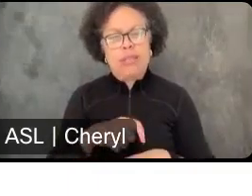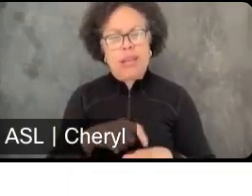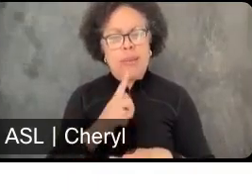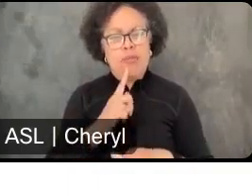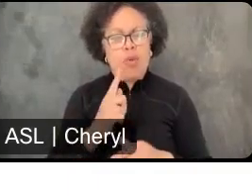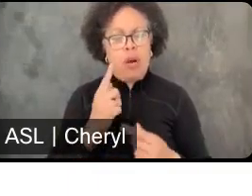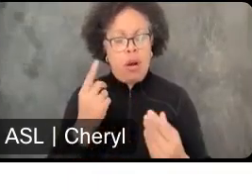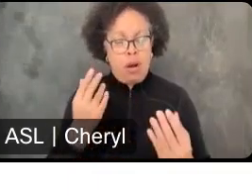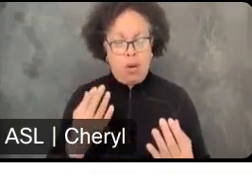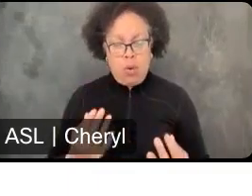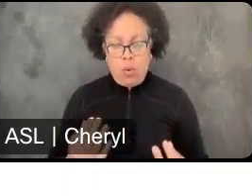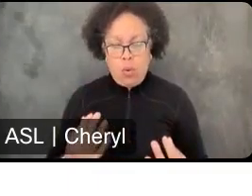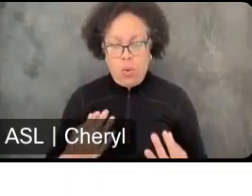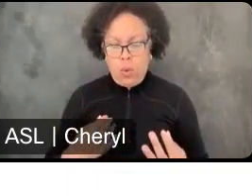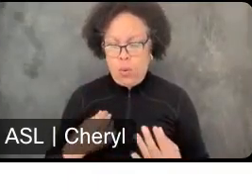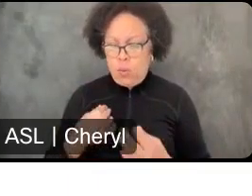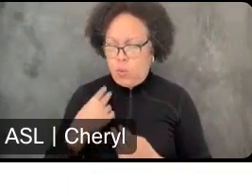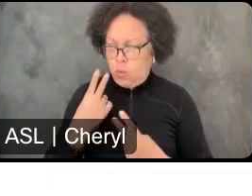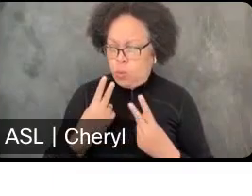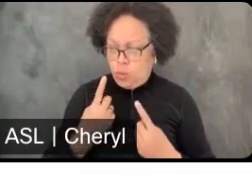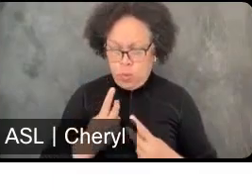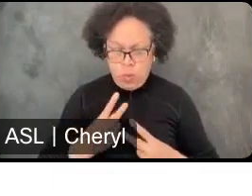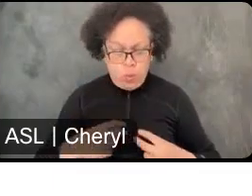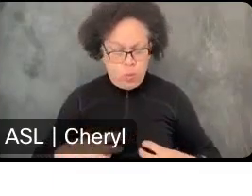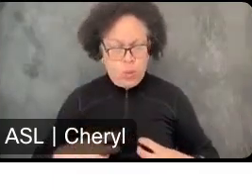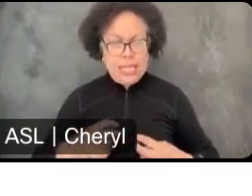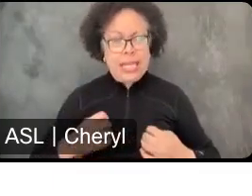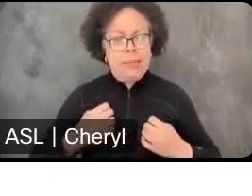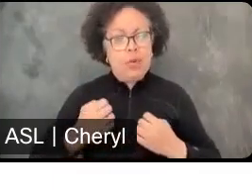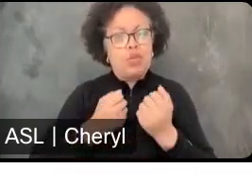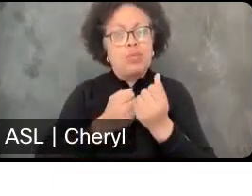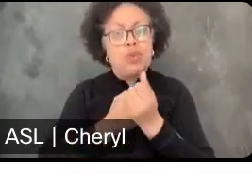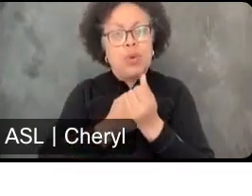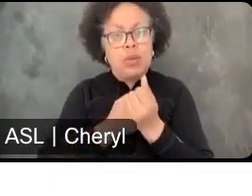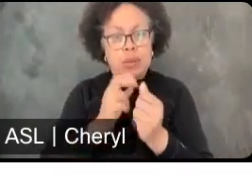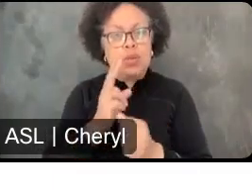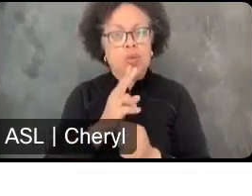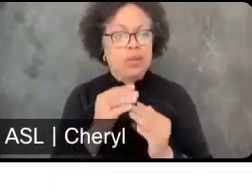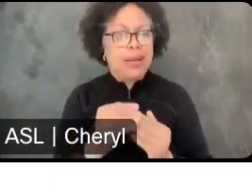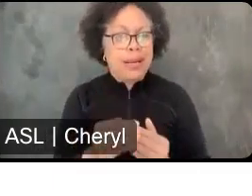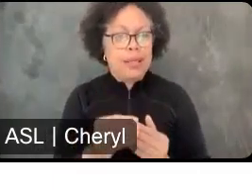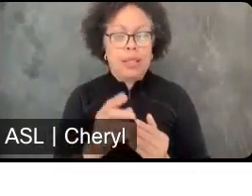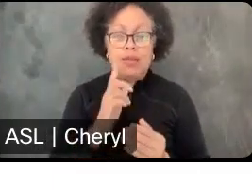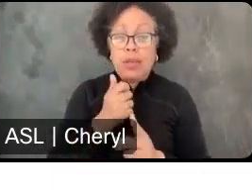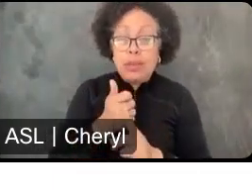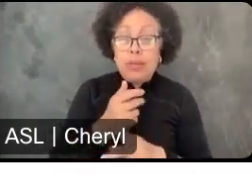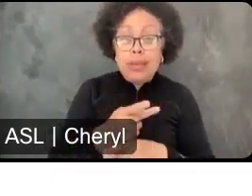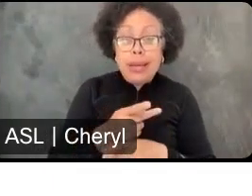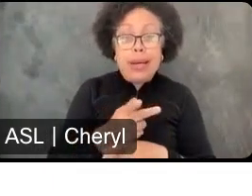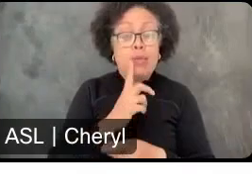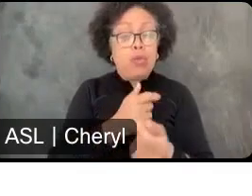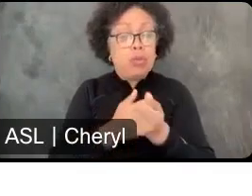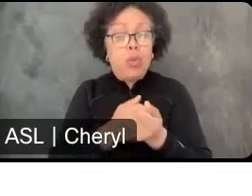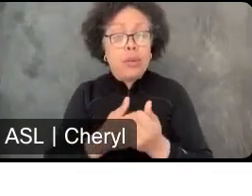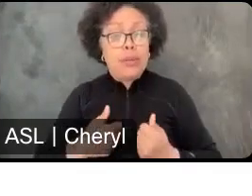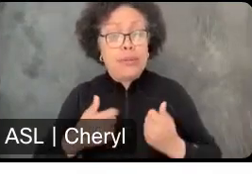can continue to use the guide for emotional support to implement our self-care and support survivors to implement